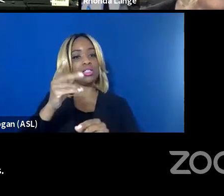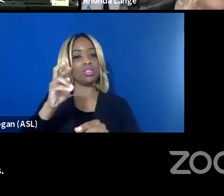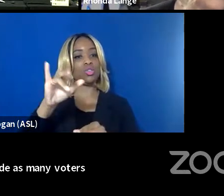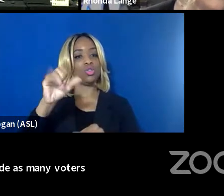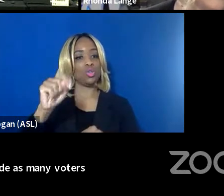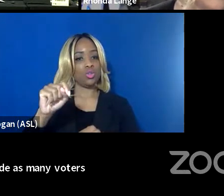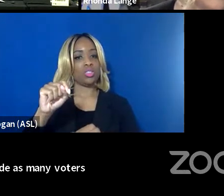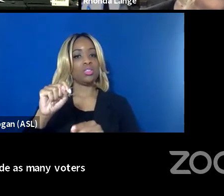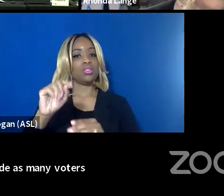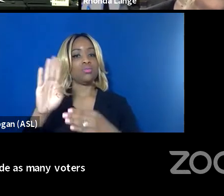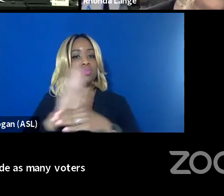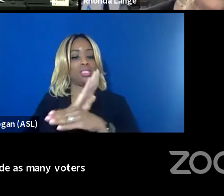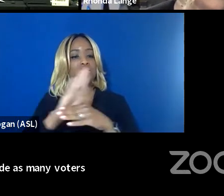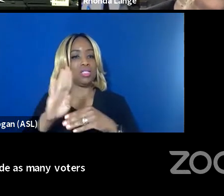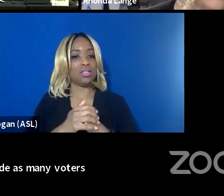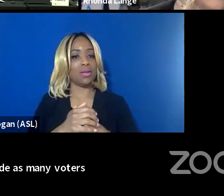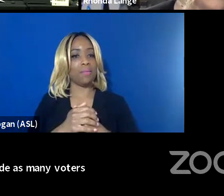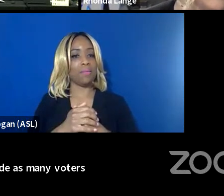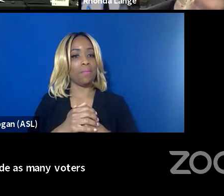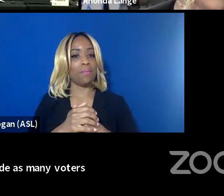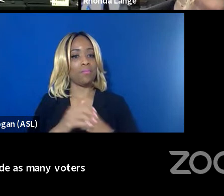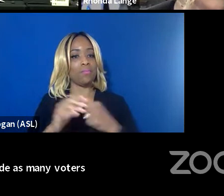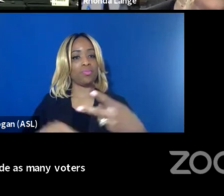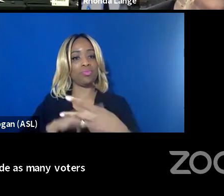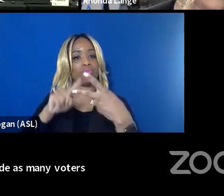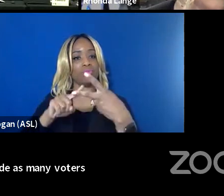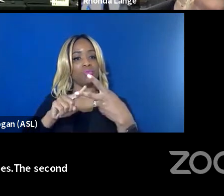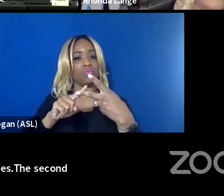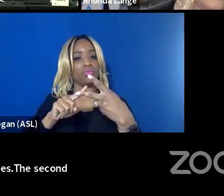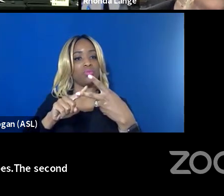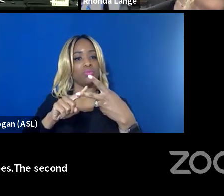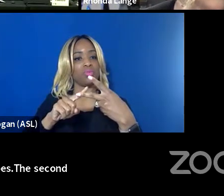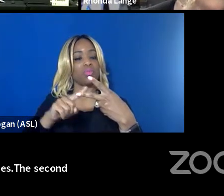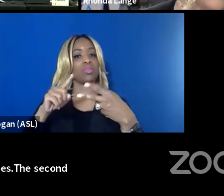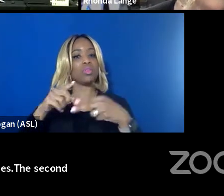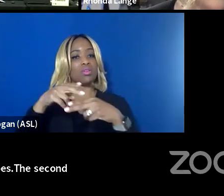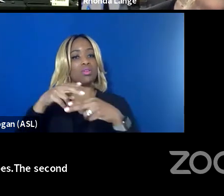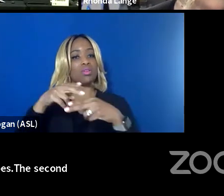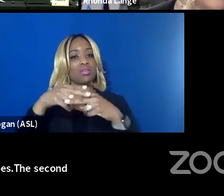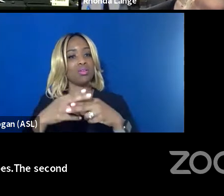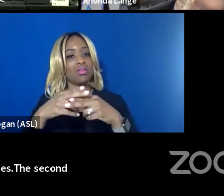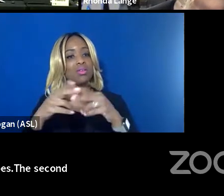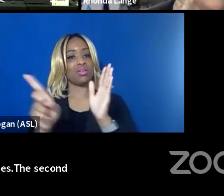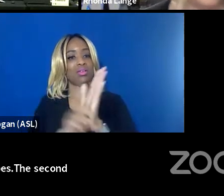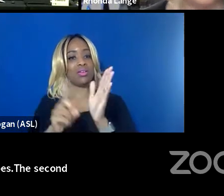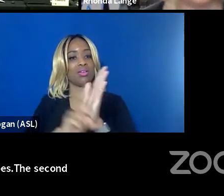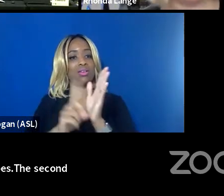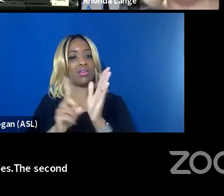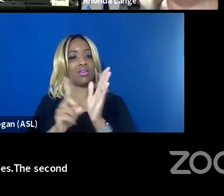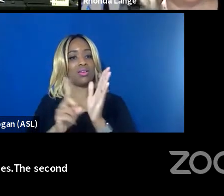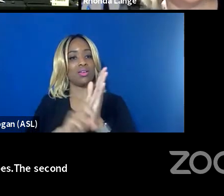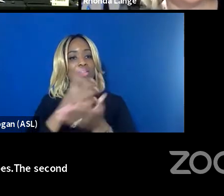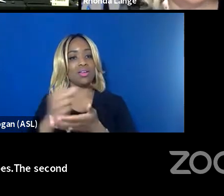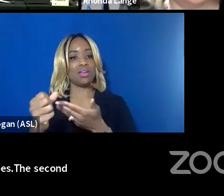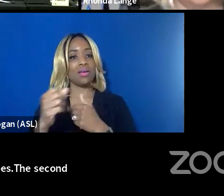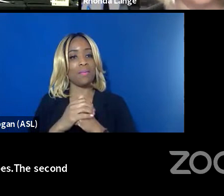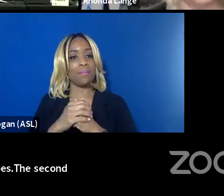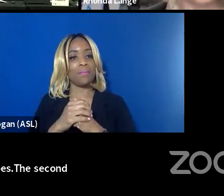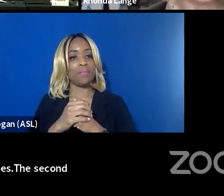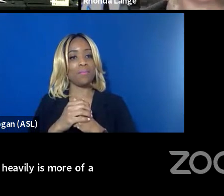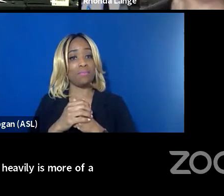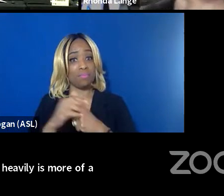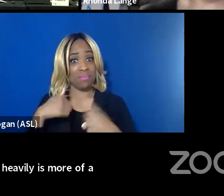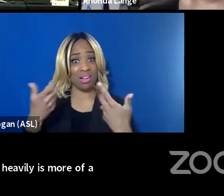does. The second characteristic that we weighted heavily is more of a cultural one. Am I